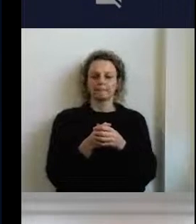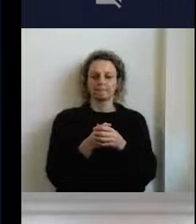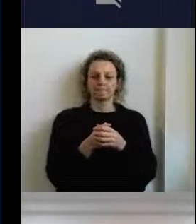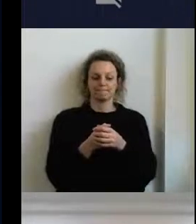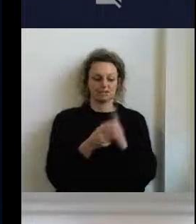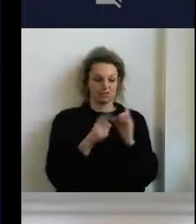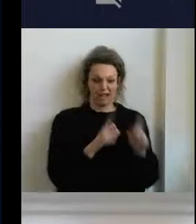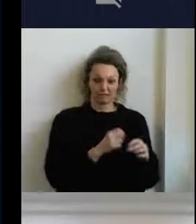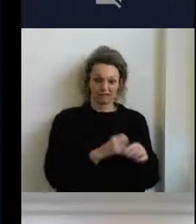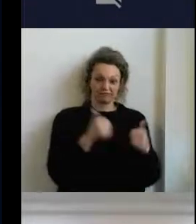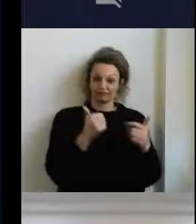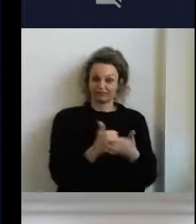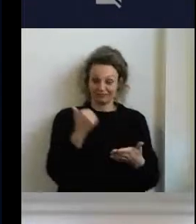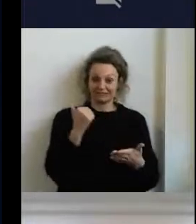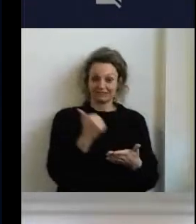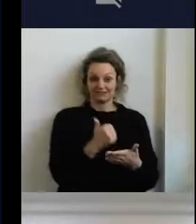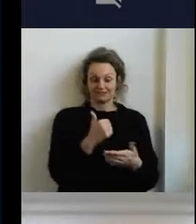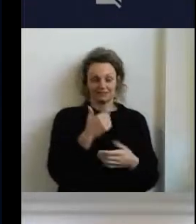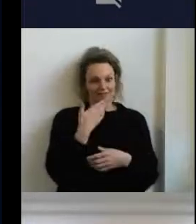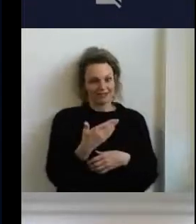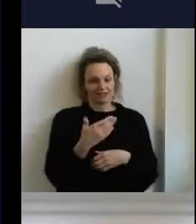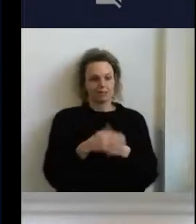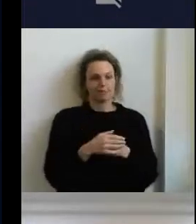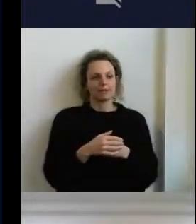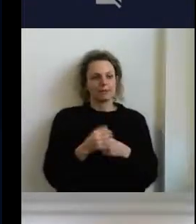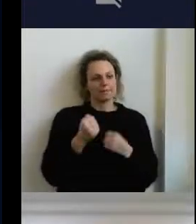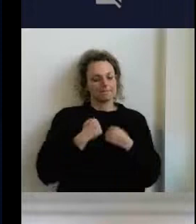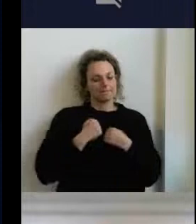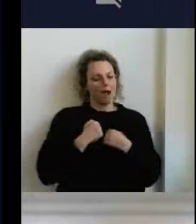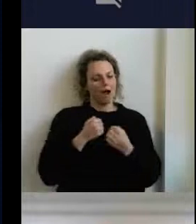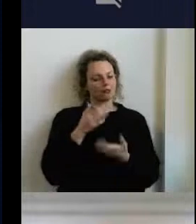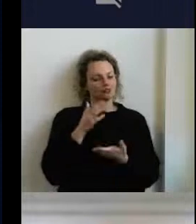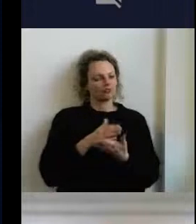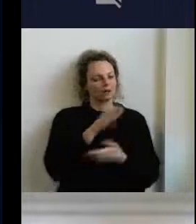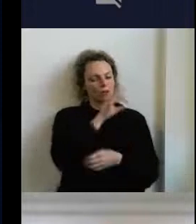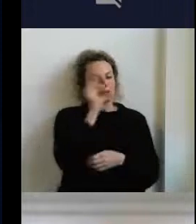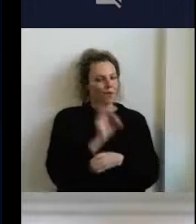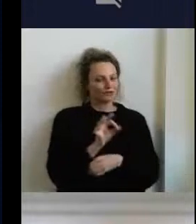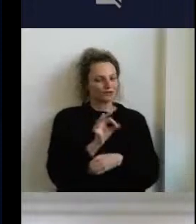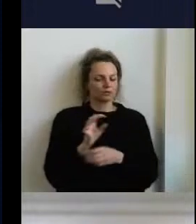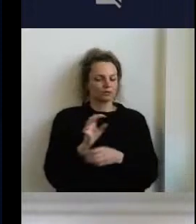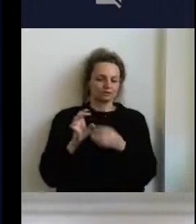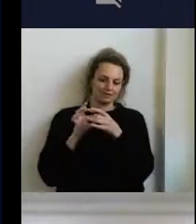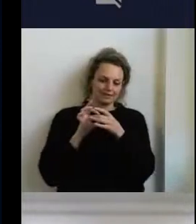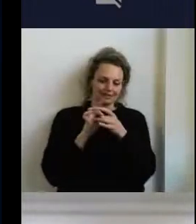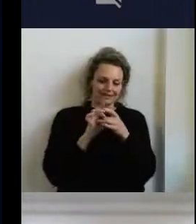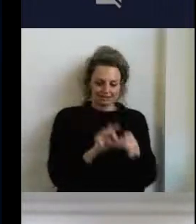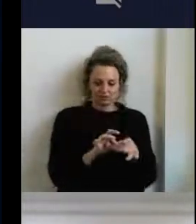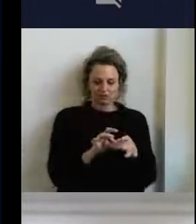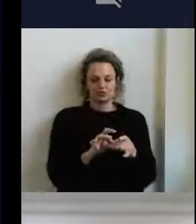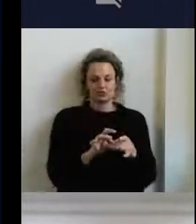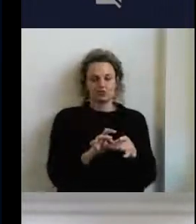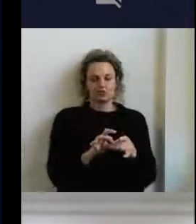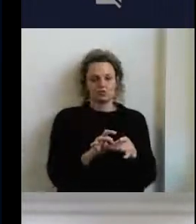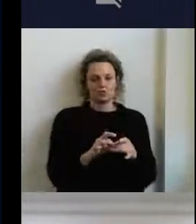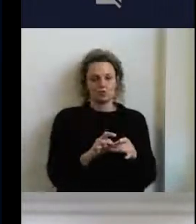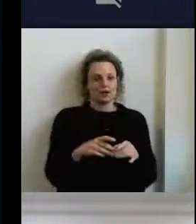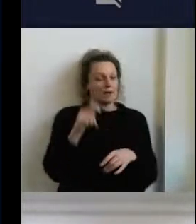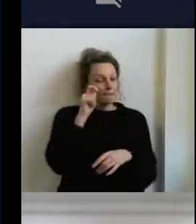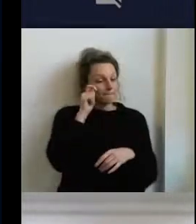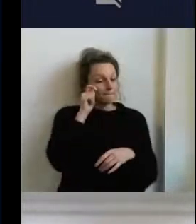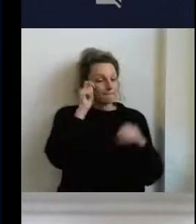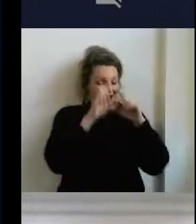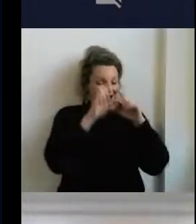that's really cool, and thank you for that. My real question is in relation to the magnifier as a